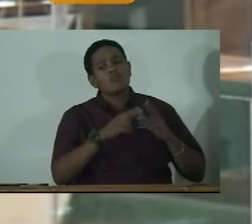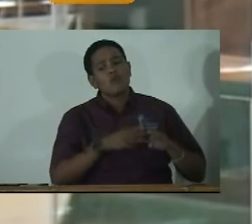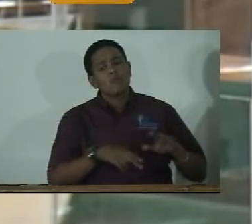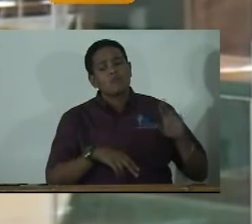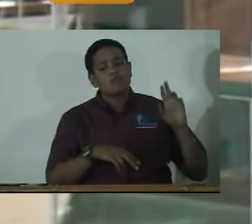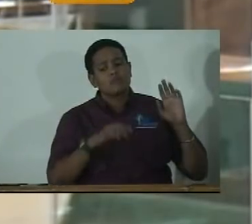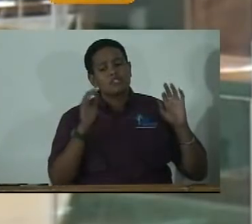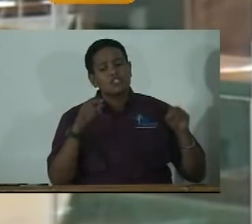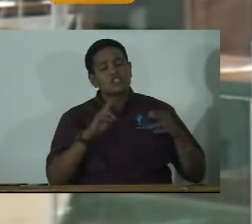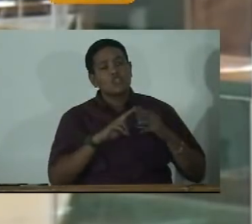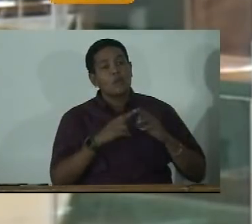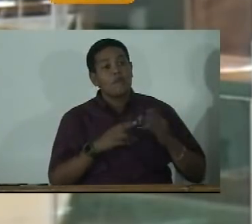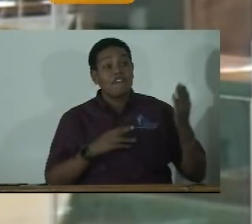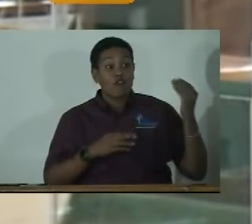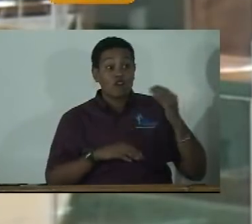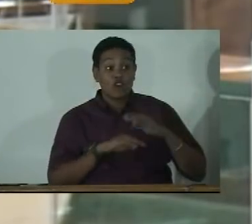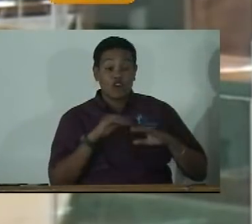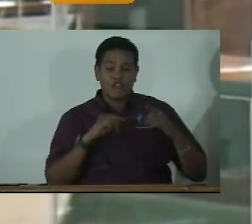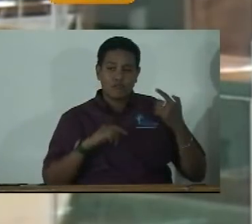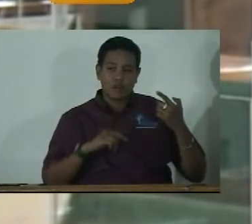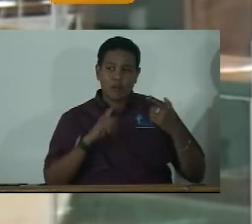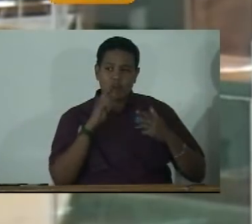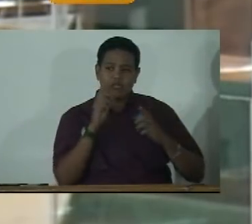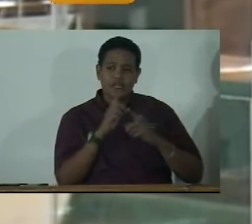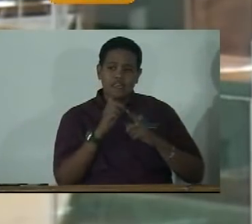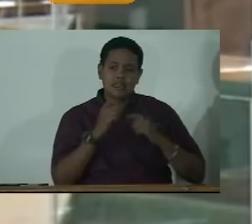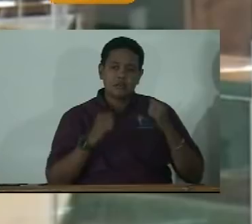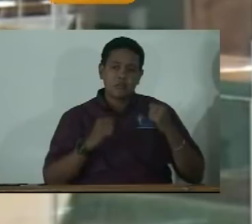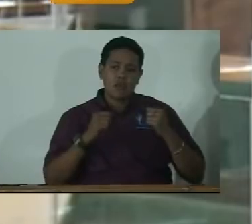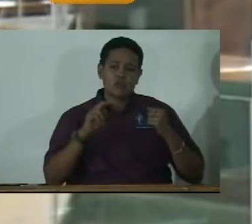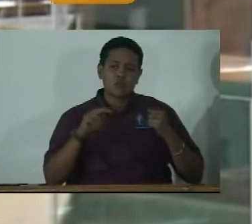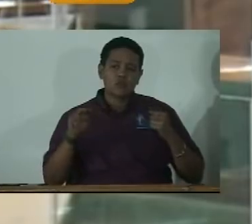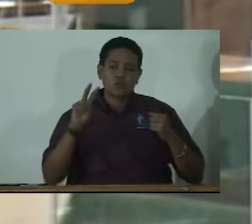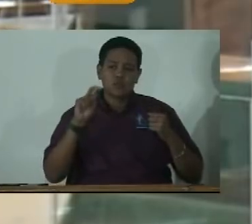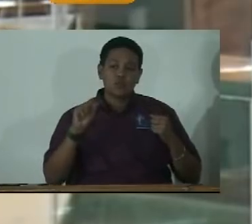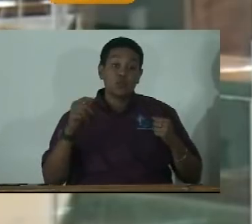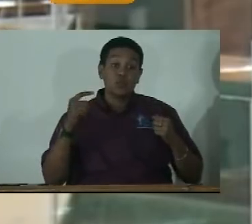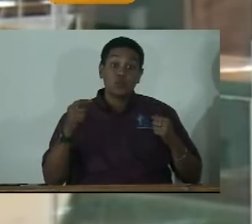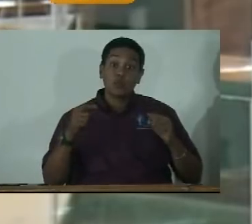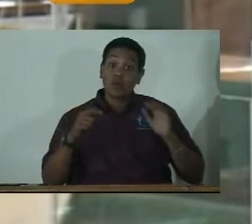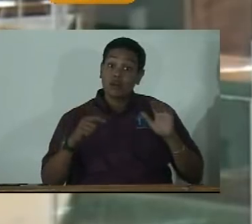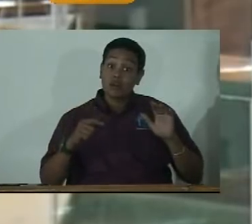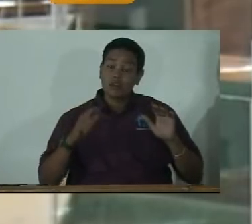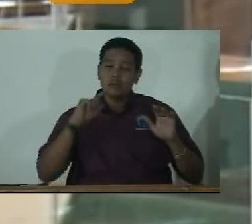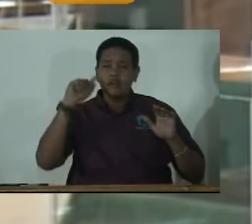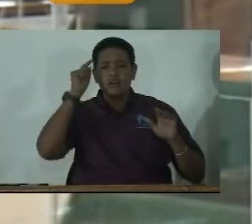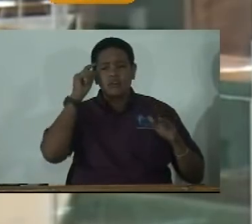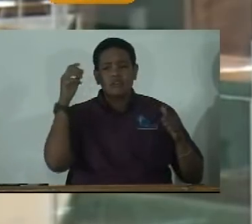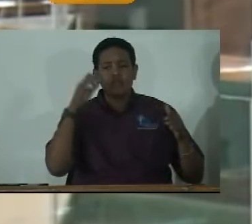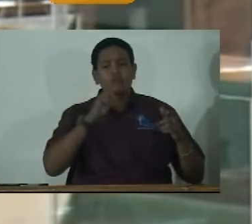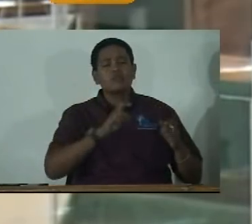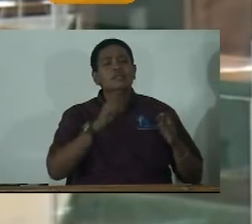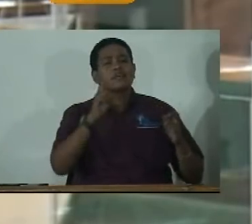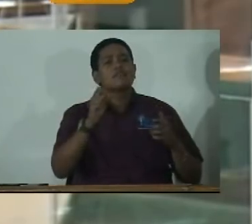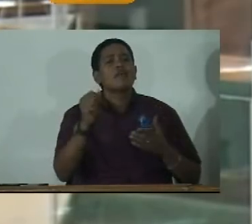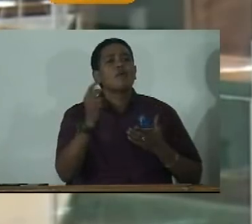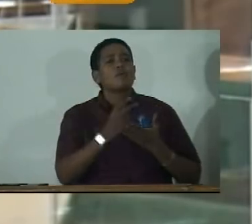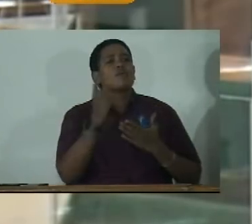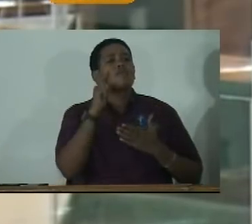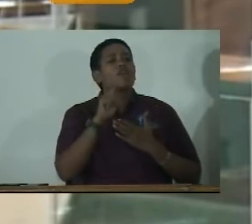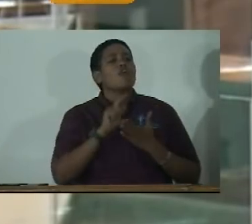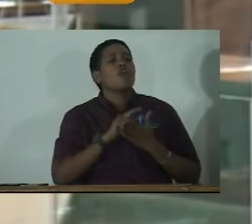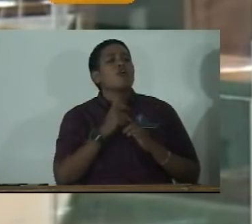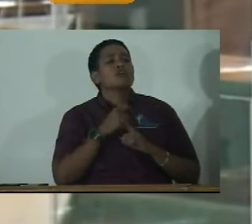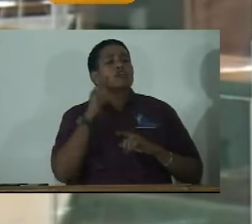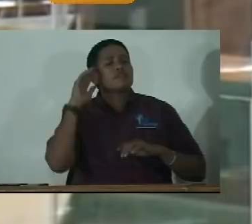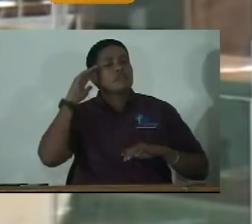Decision number 14 of 21, dated March 22, 2021, Cabinet granted approval for the bill to be